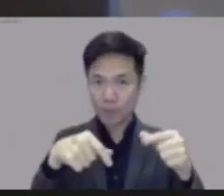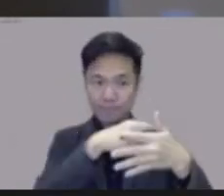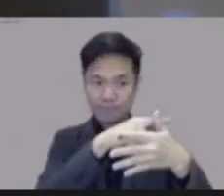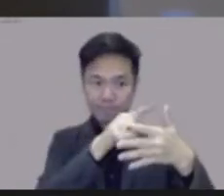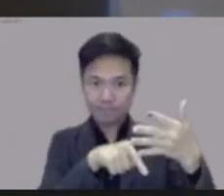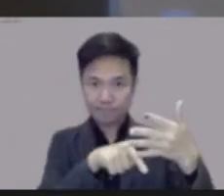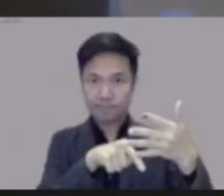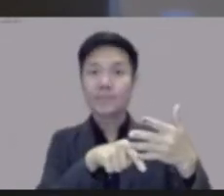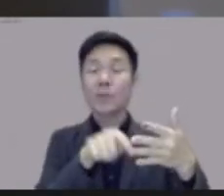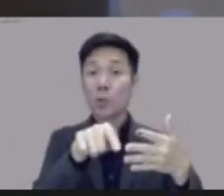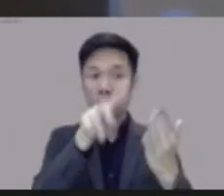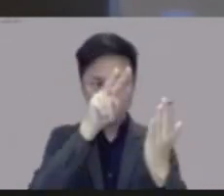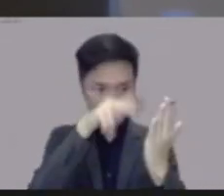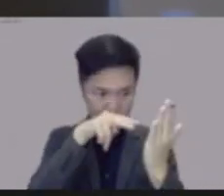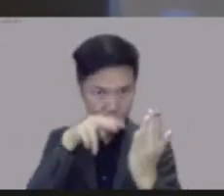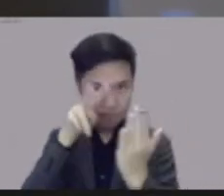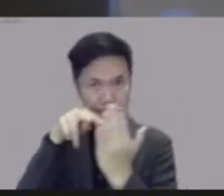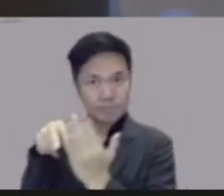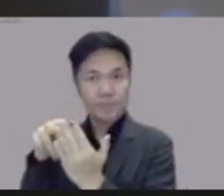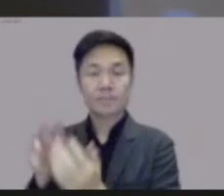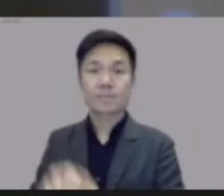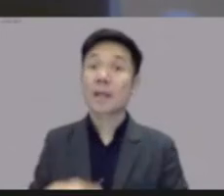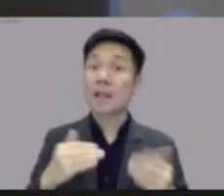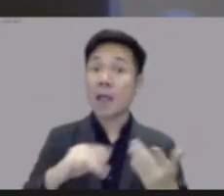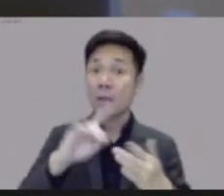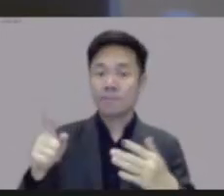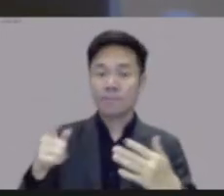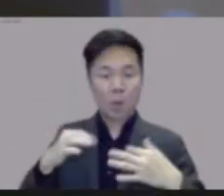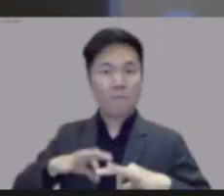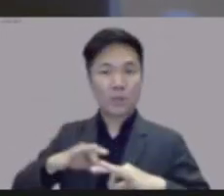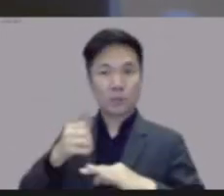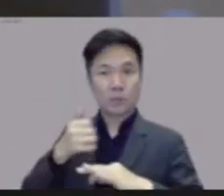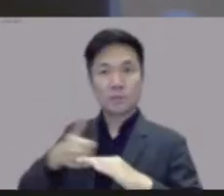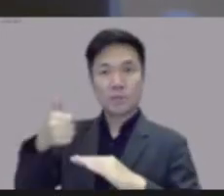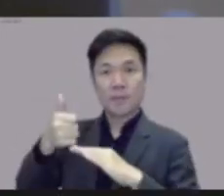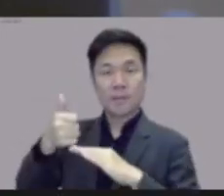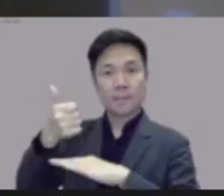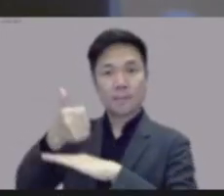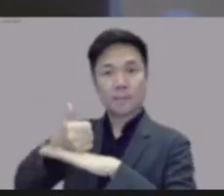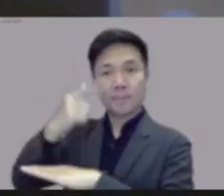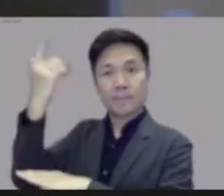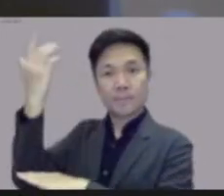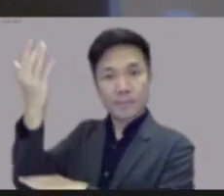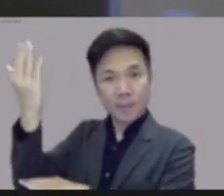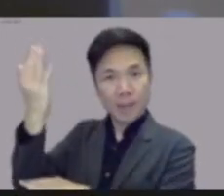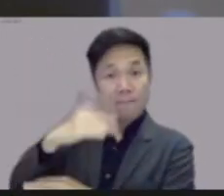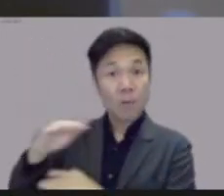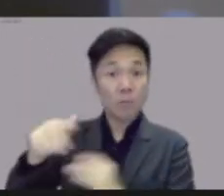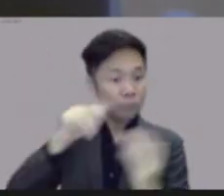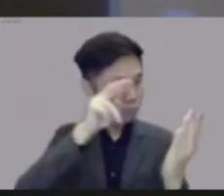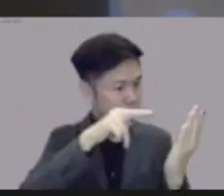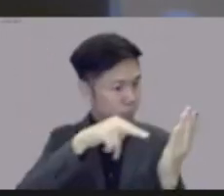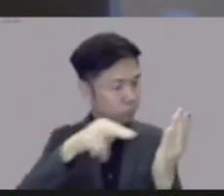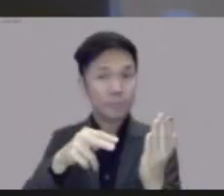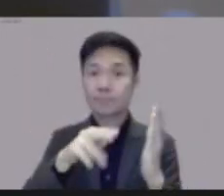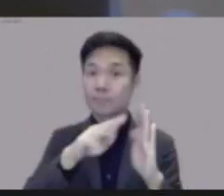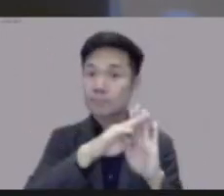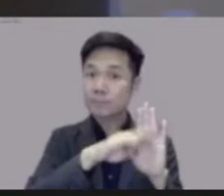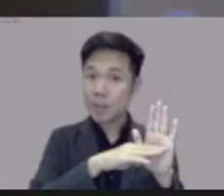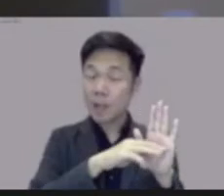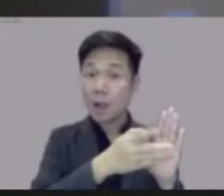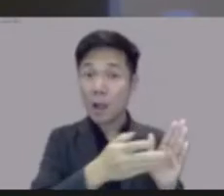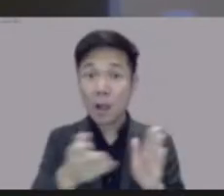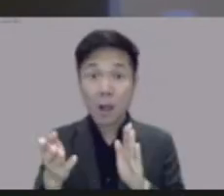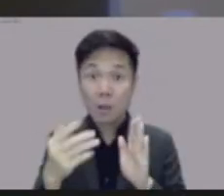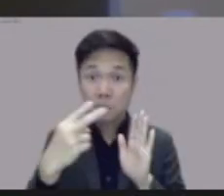in this session the senior officials may wish to provide their comments regarding the issues raised in these documents and provide guidance